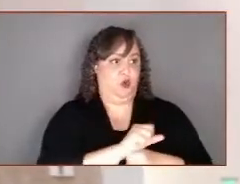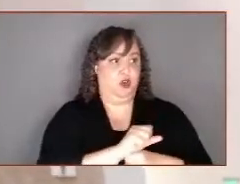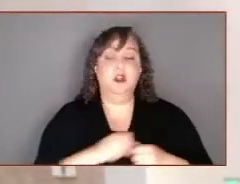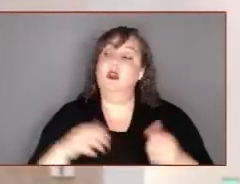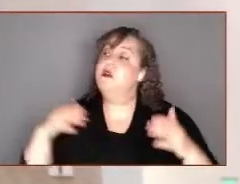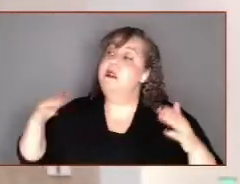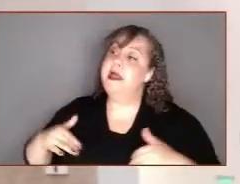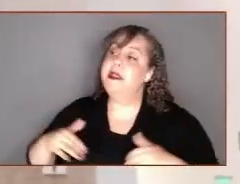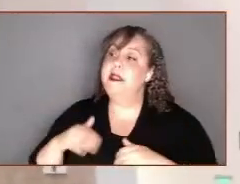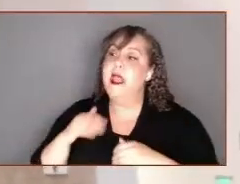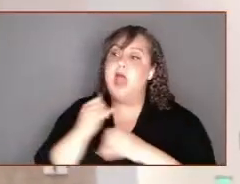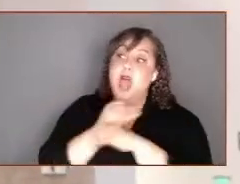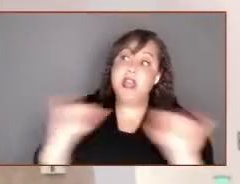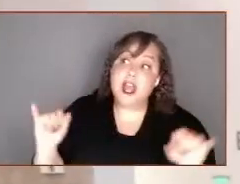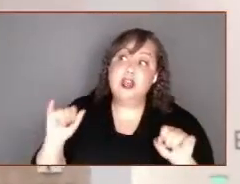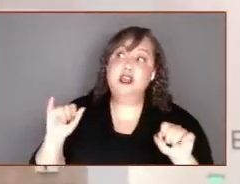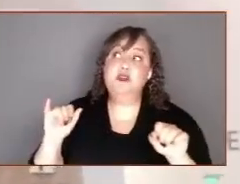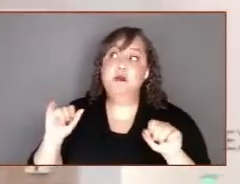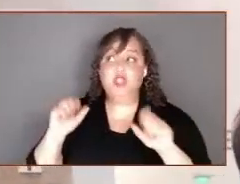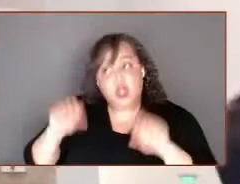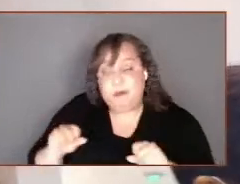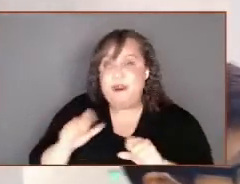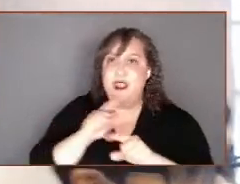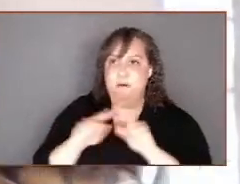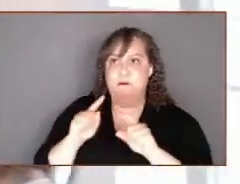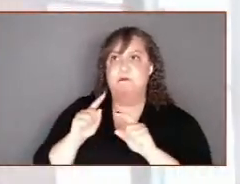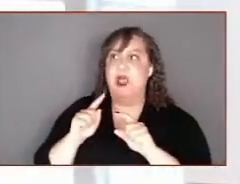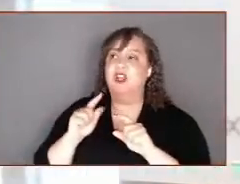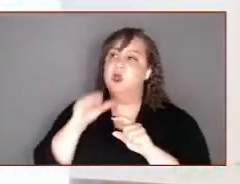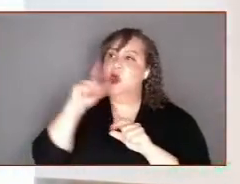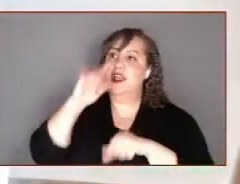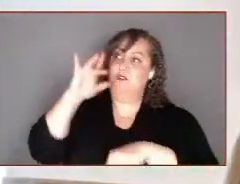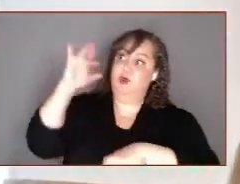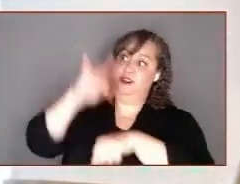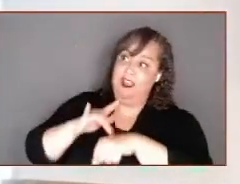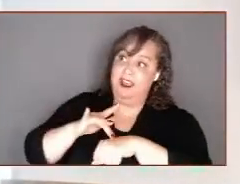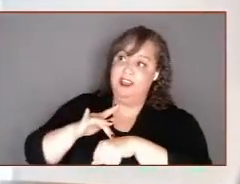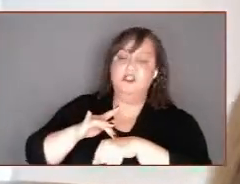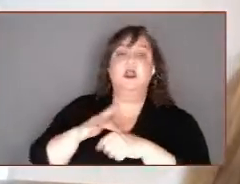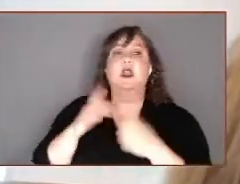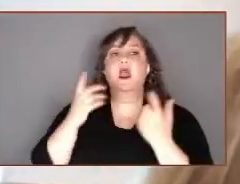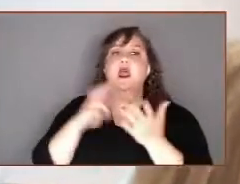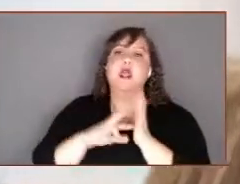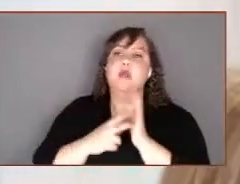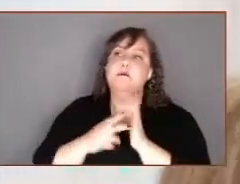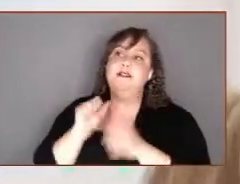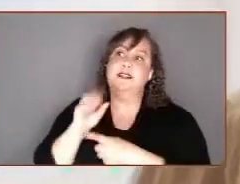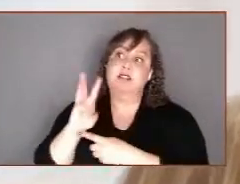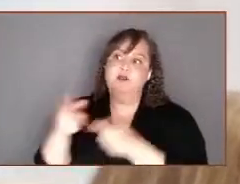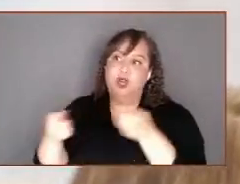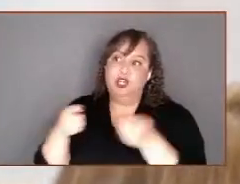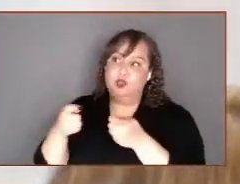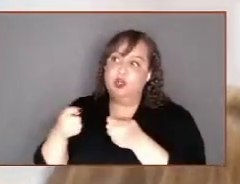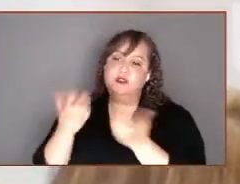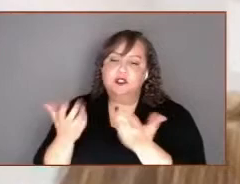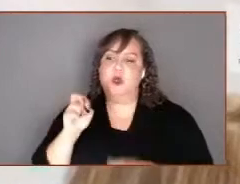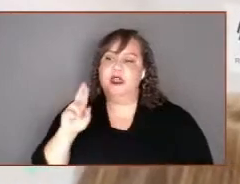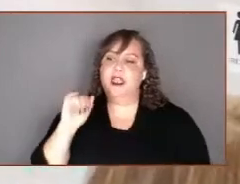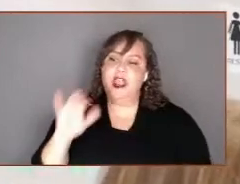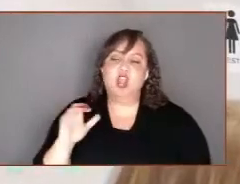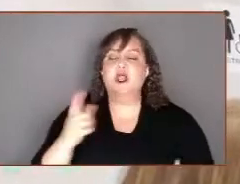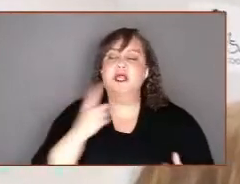now it's hands-off. And while it's hands-off, the software side takes over, which is your department, Eric. So walk me through some of the